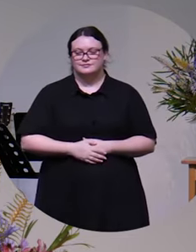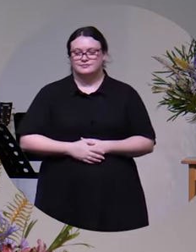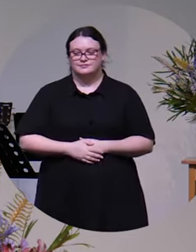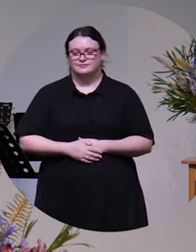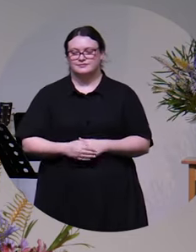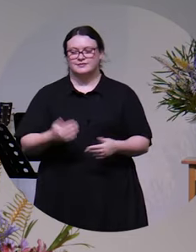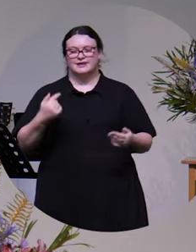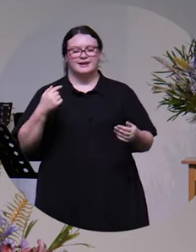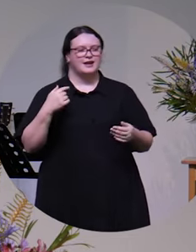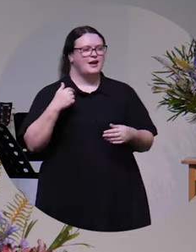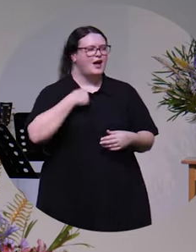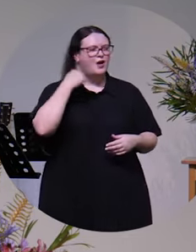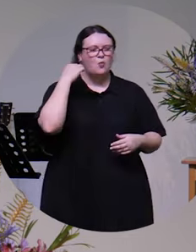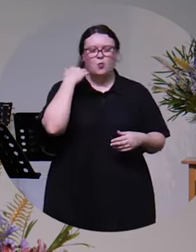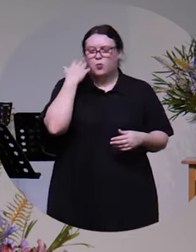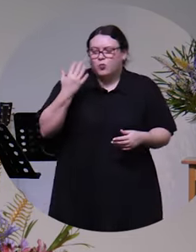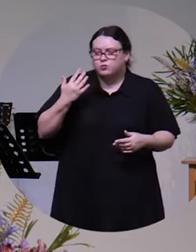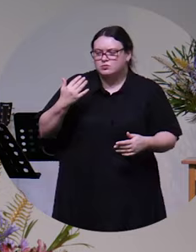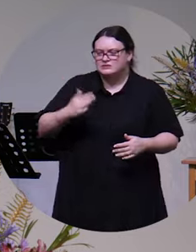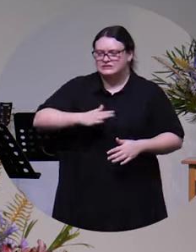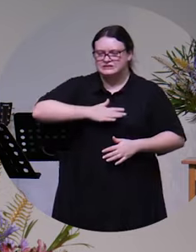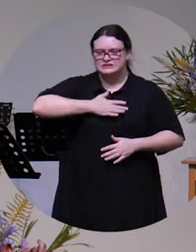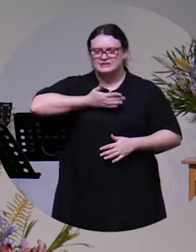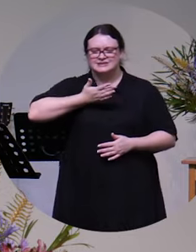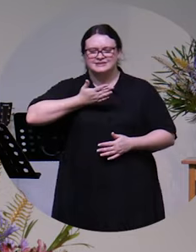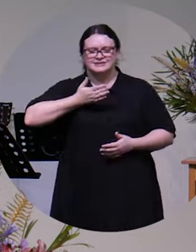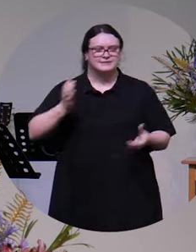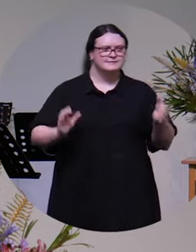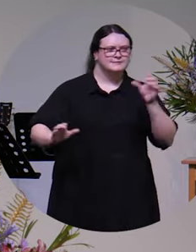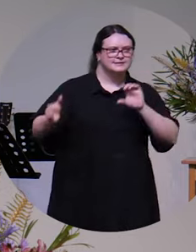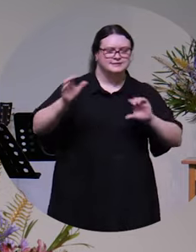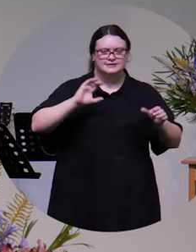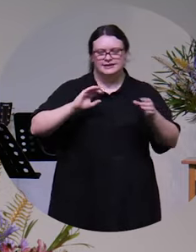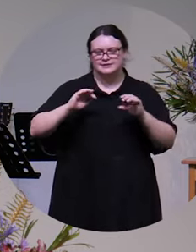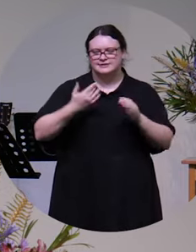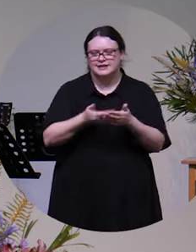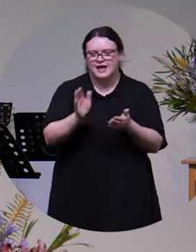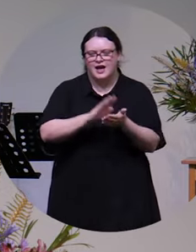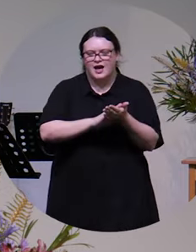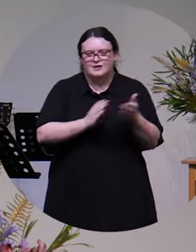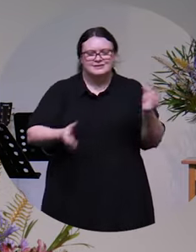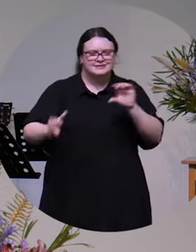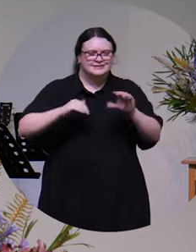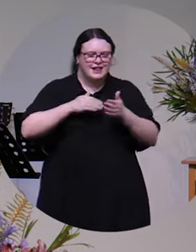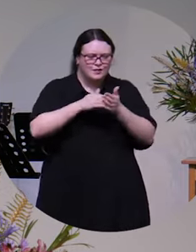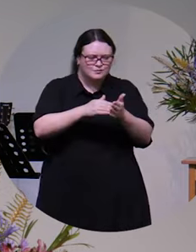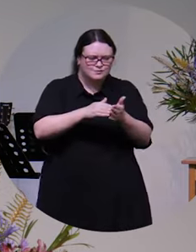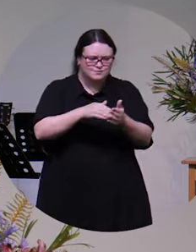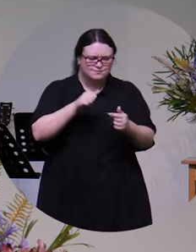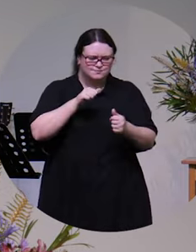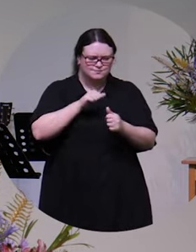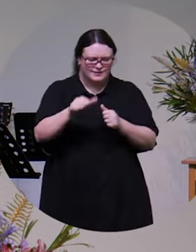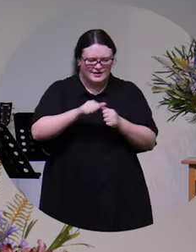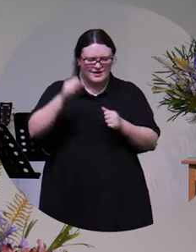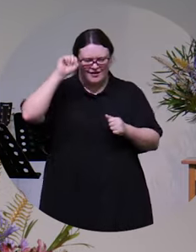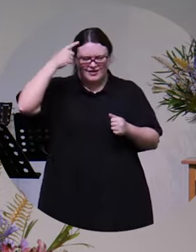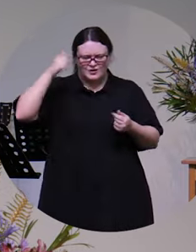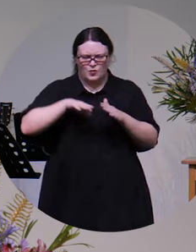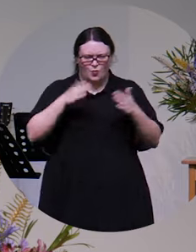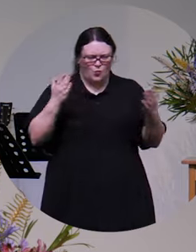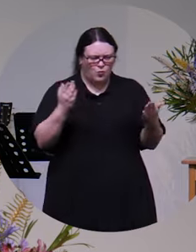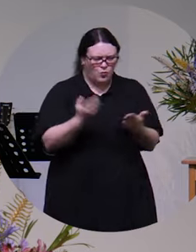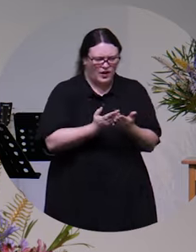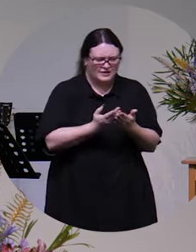and the way that science can often help us better understand the world and our place in the ever-expanding universe